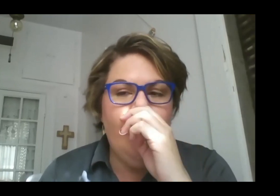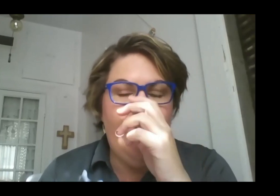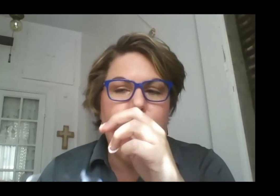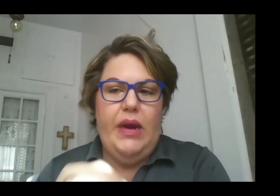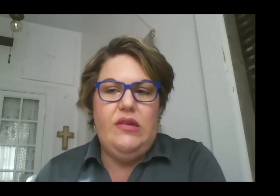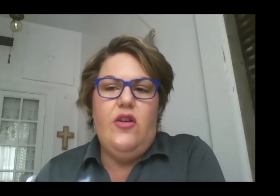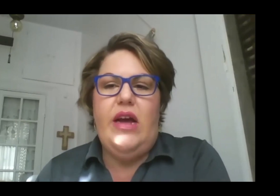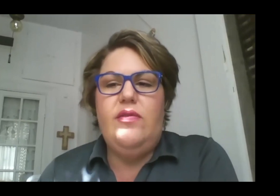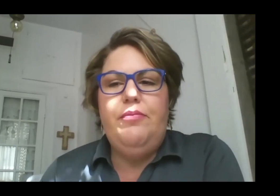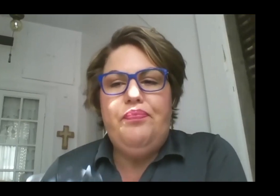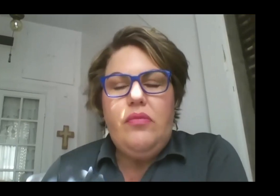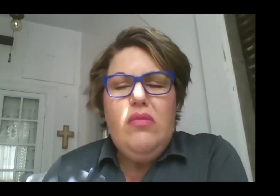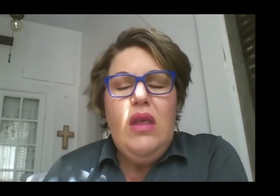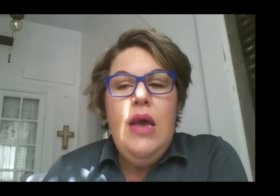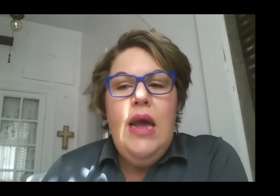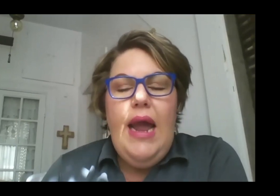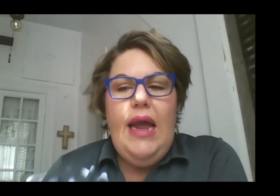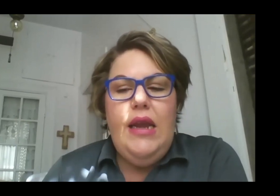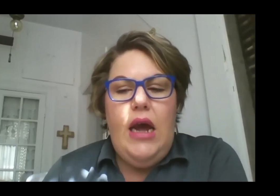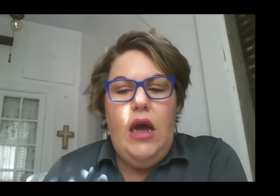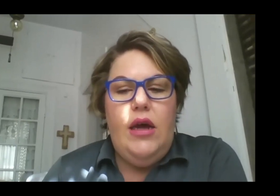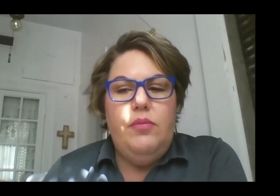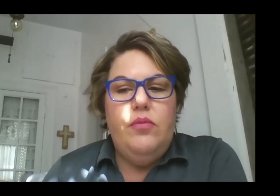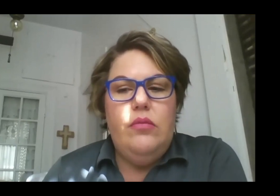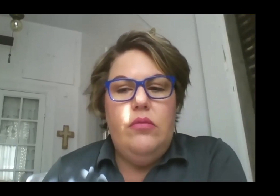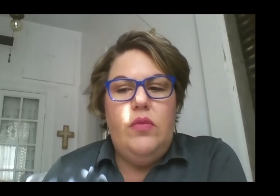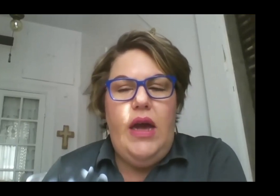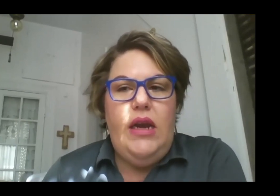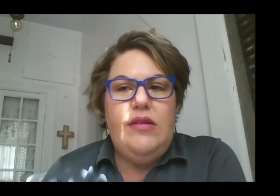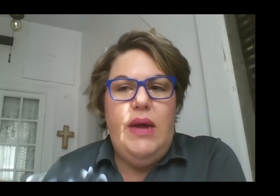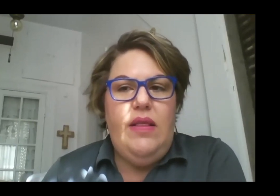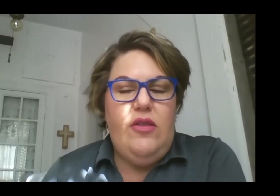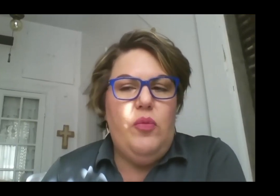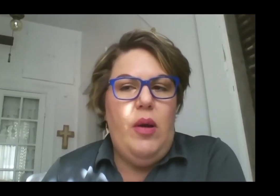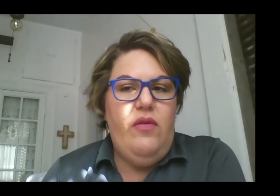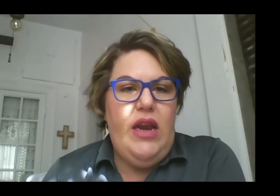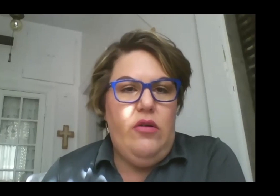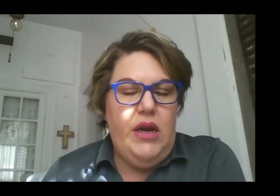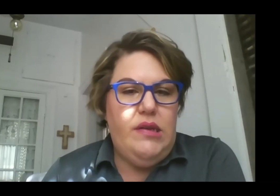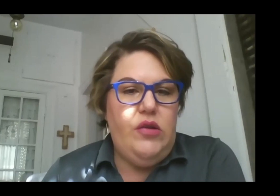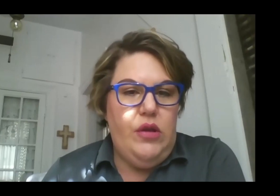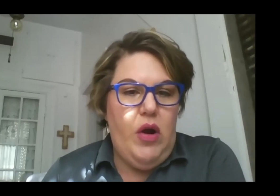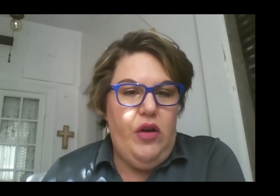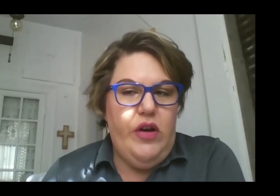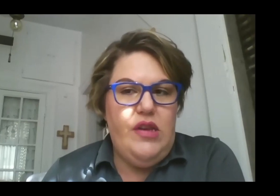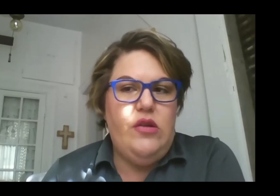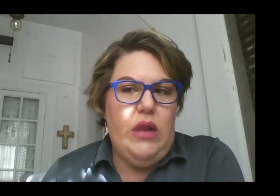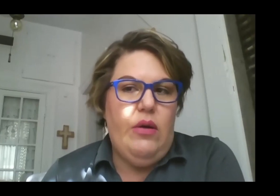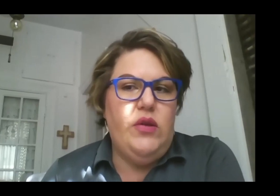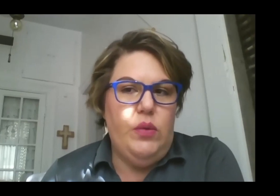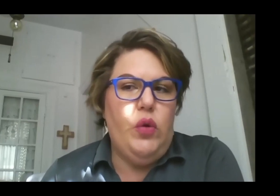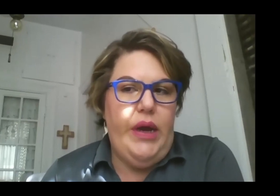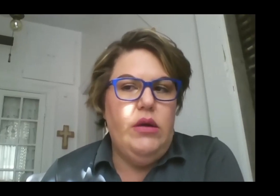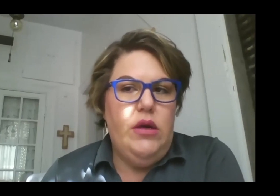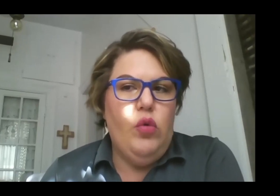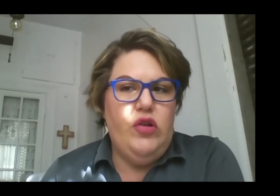financial need based on your FAFSA. And that is money that the Department of Ed grants to Lamar University to allow us